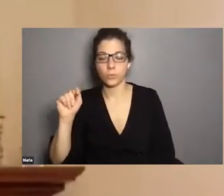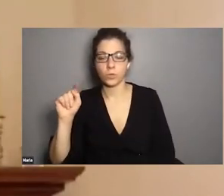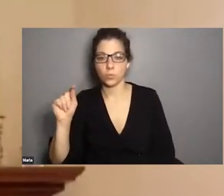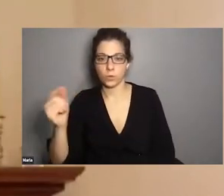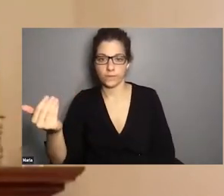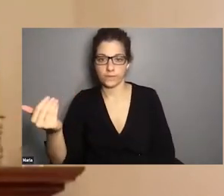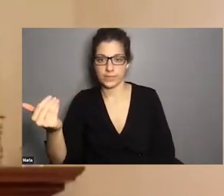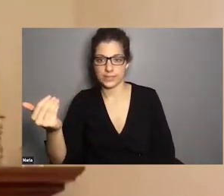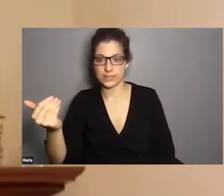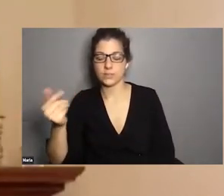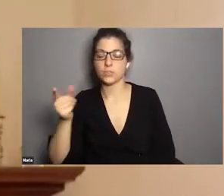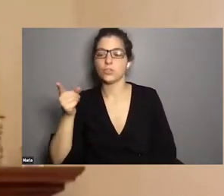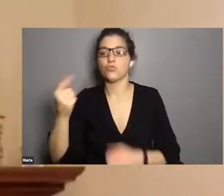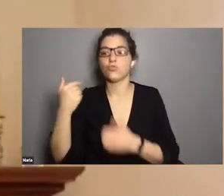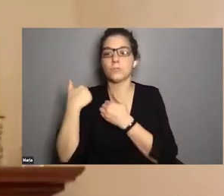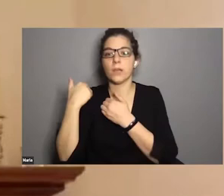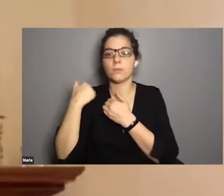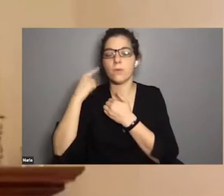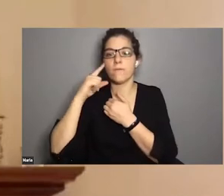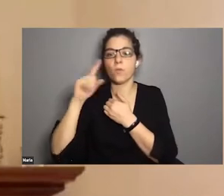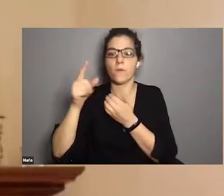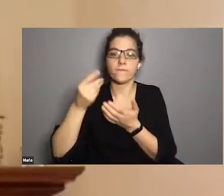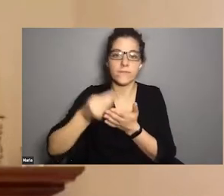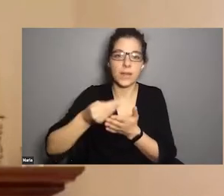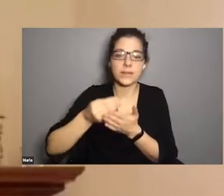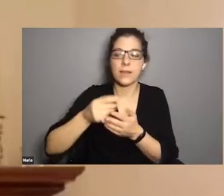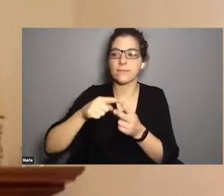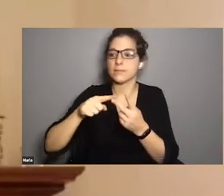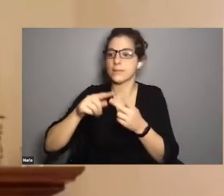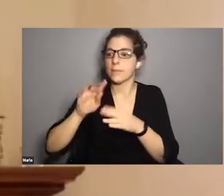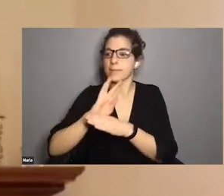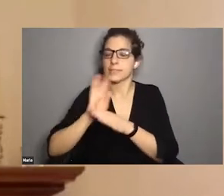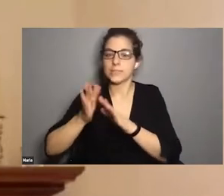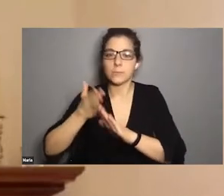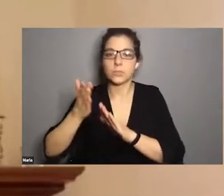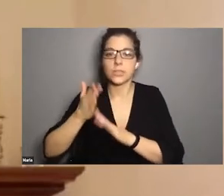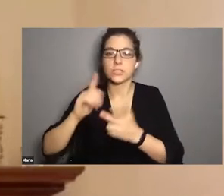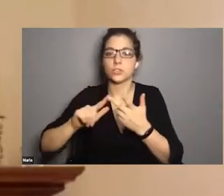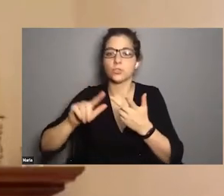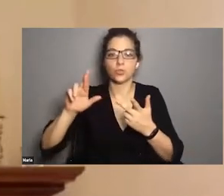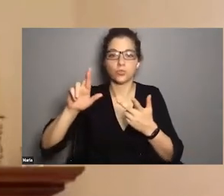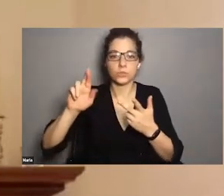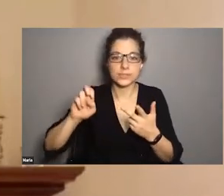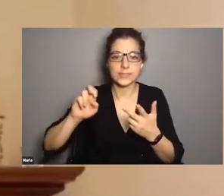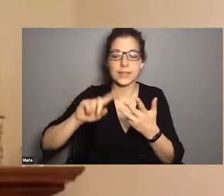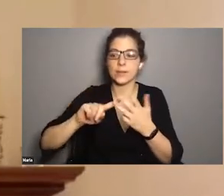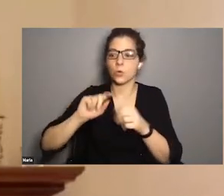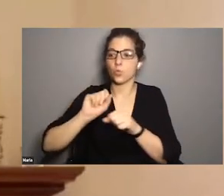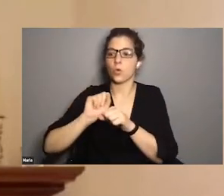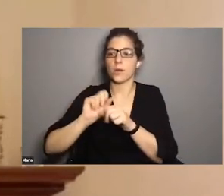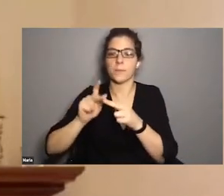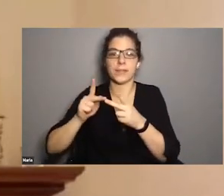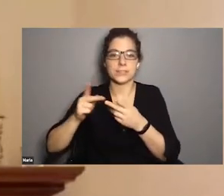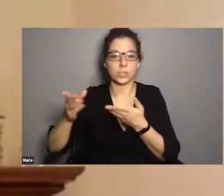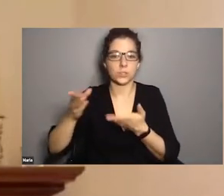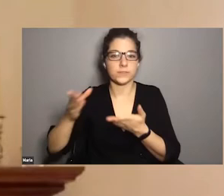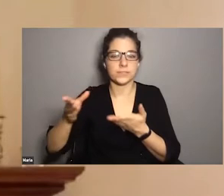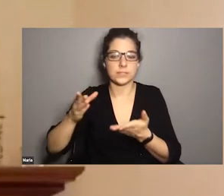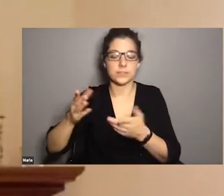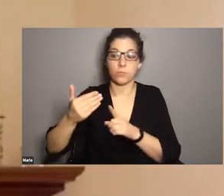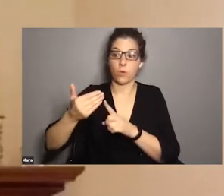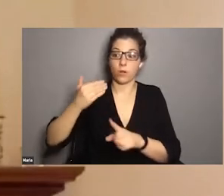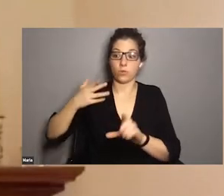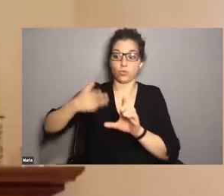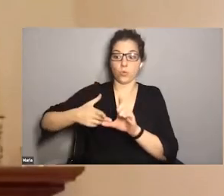2015. She's responsible for finance, business operations, real estate, and workplace services. Prior to